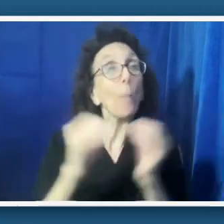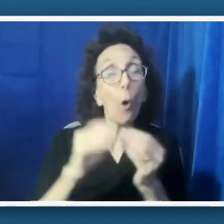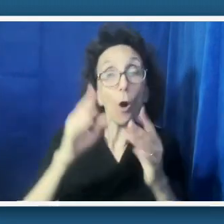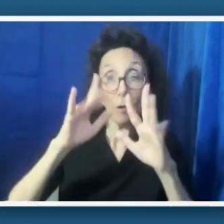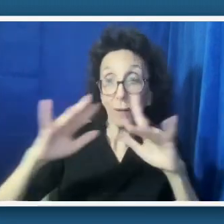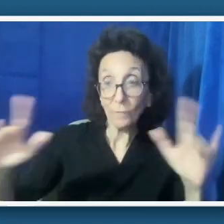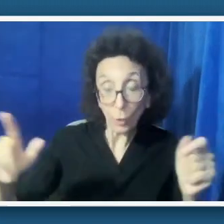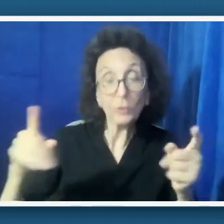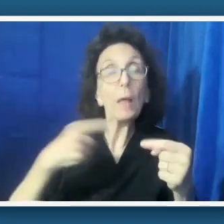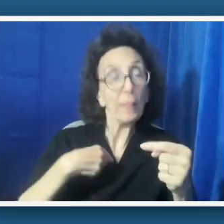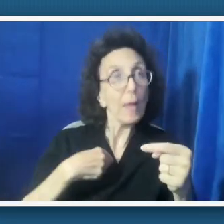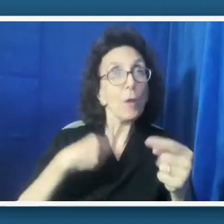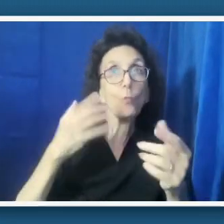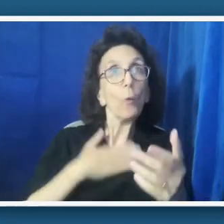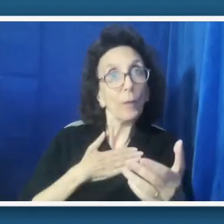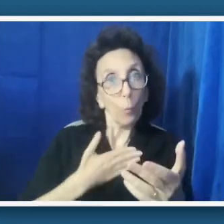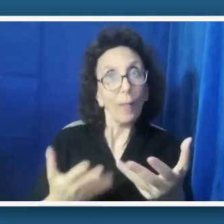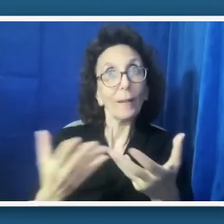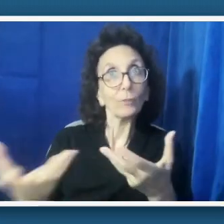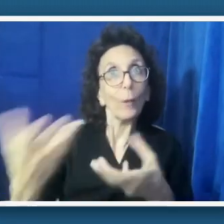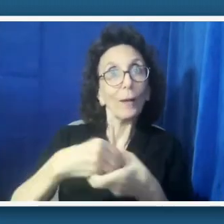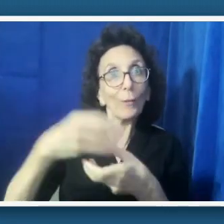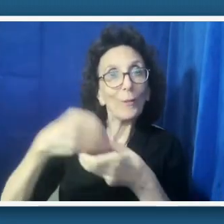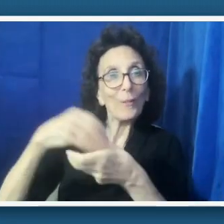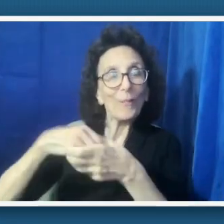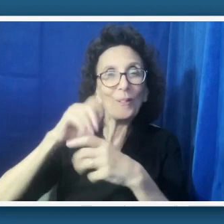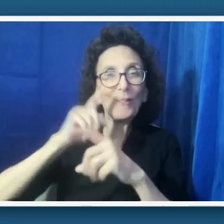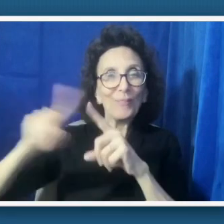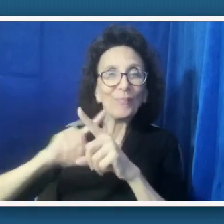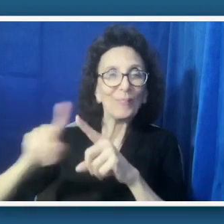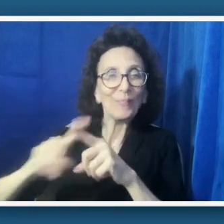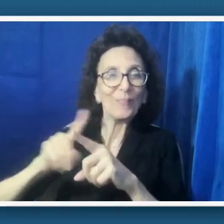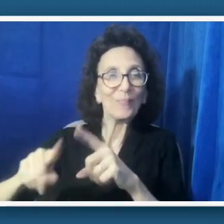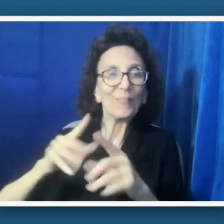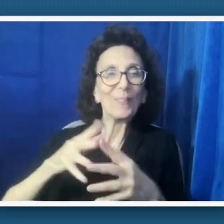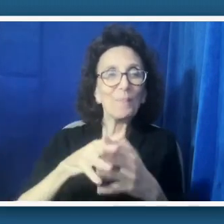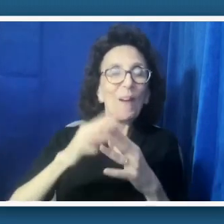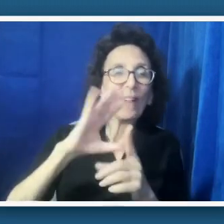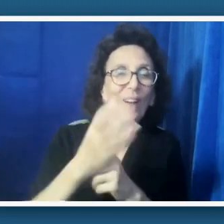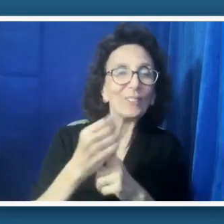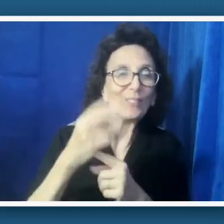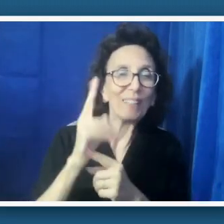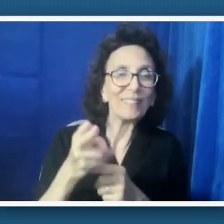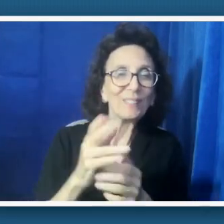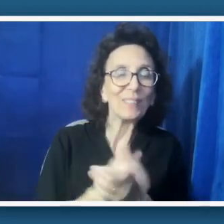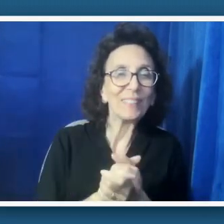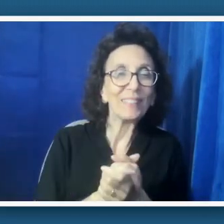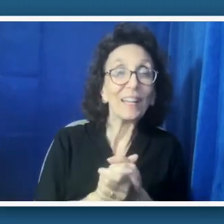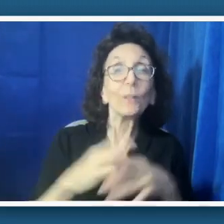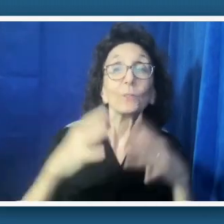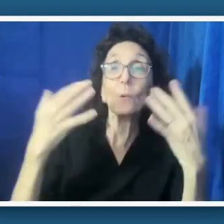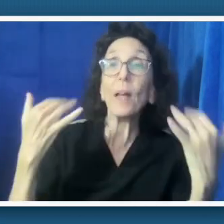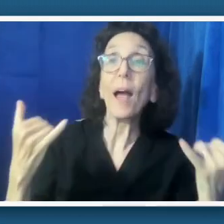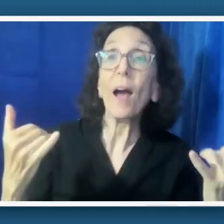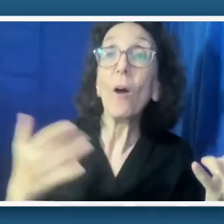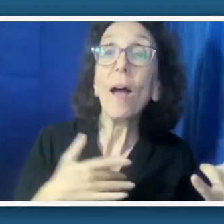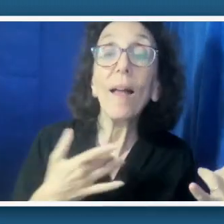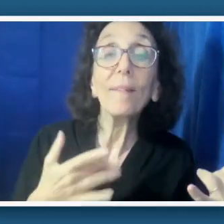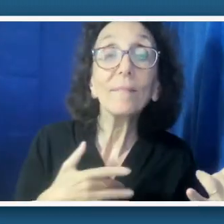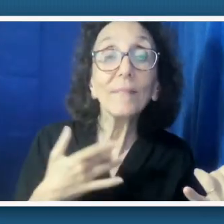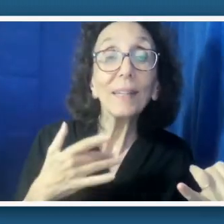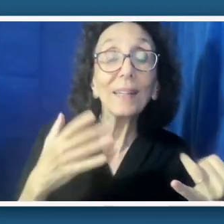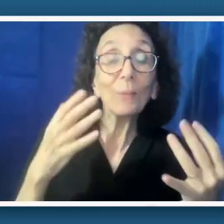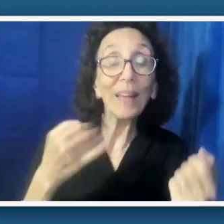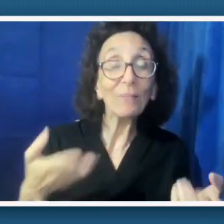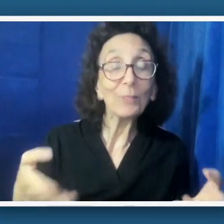fully inclusive and reflective of American culture and history. And with that, I think we're going to have to say